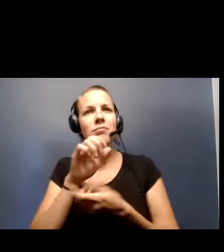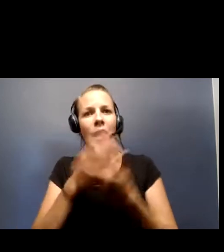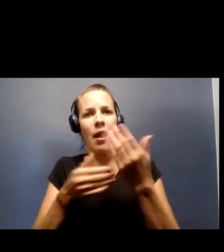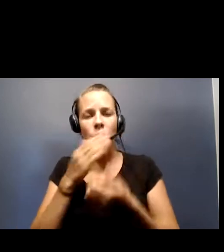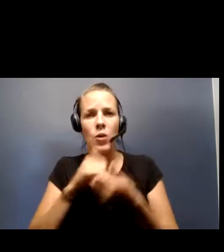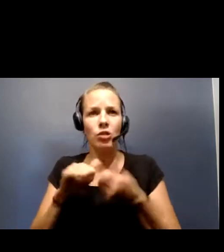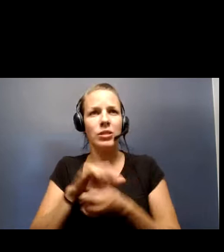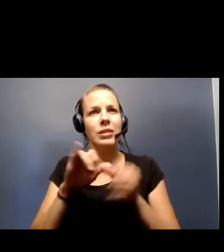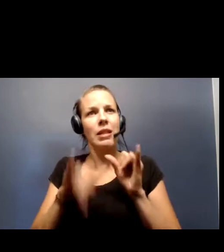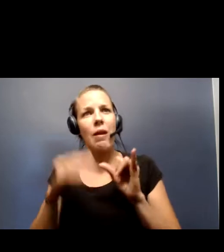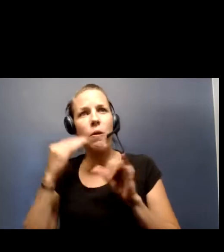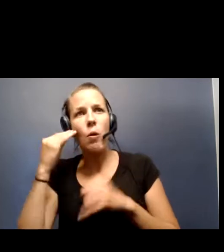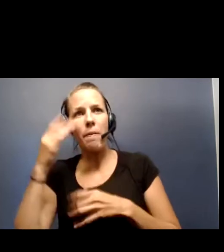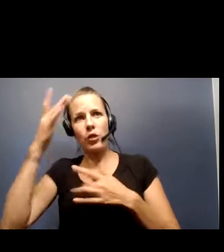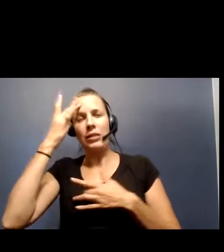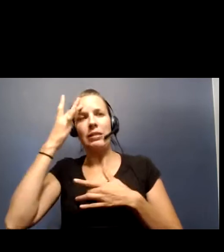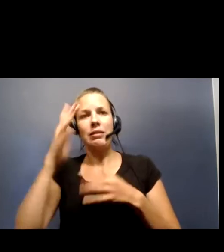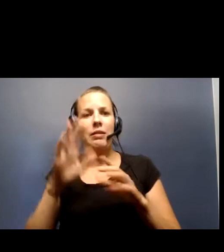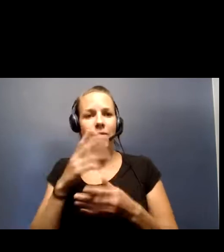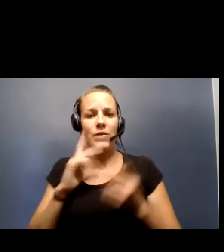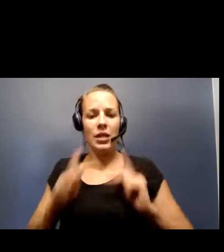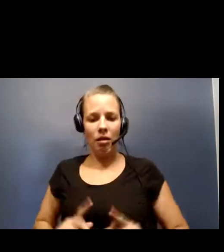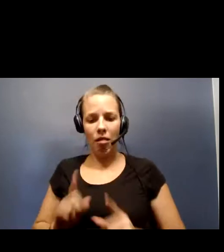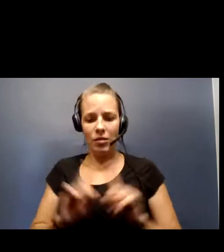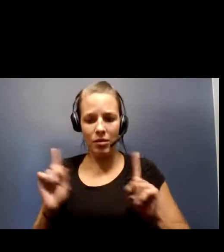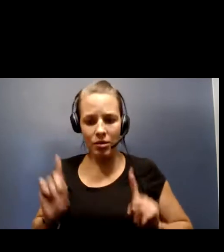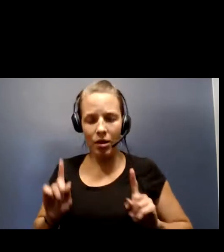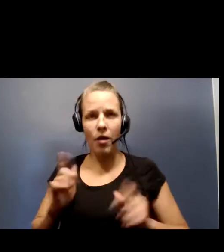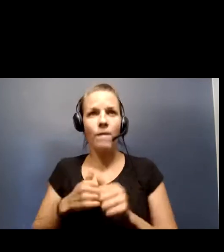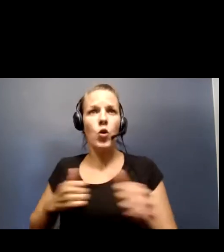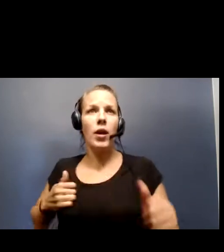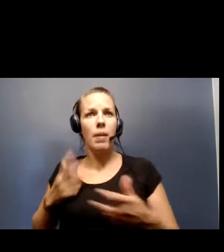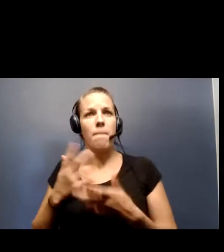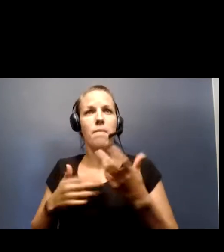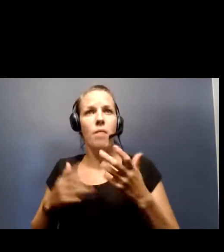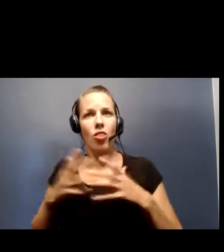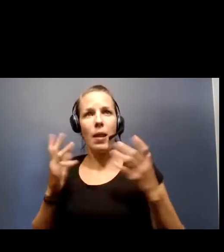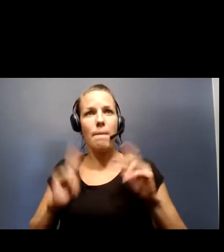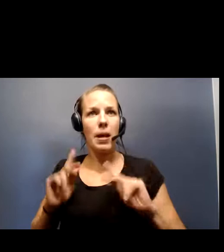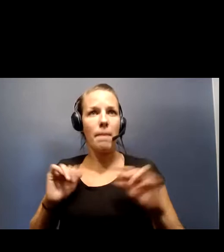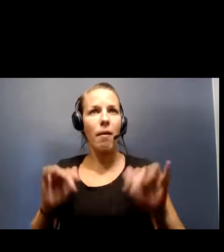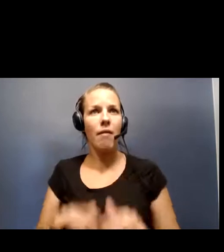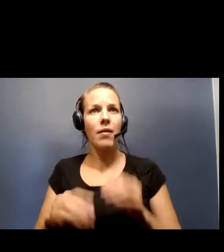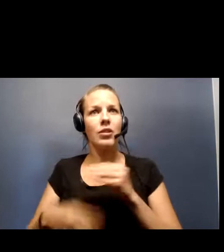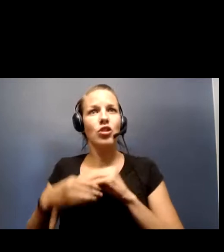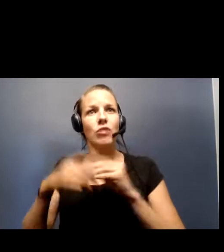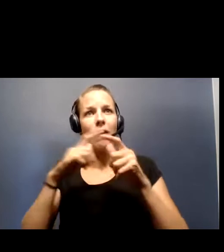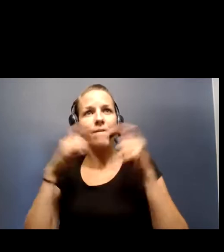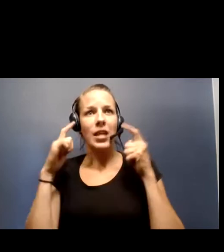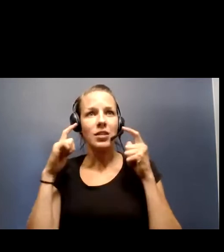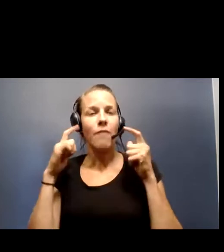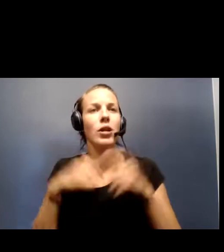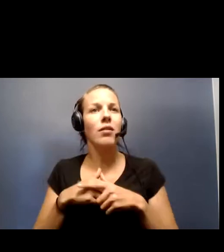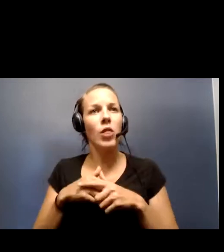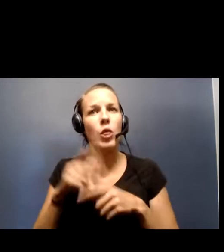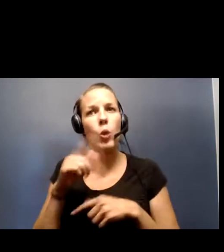sick, physical distancing of 6 feet or more, avoid those large gatherings, and then the addition of wearing a face covering. And those have been